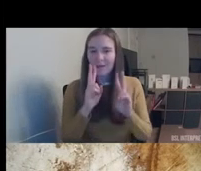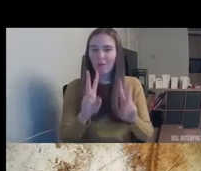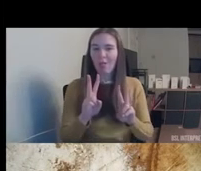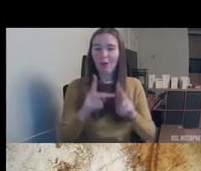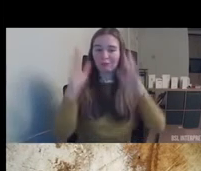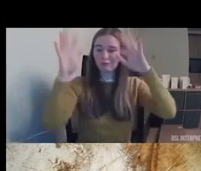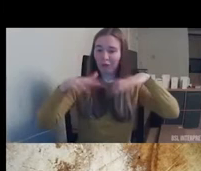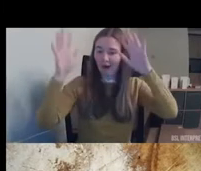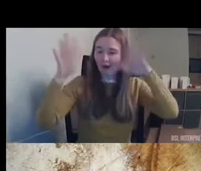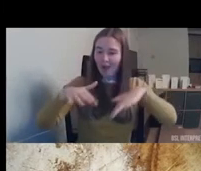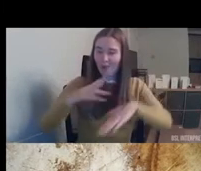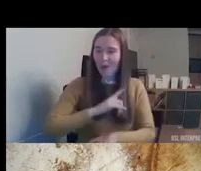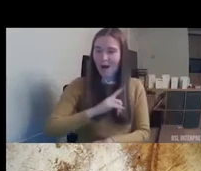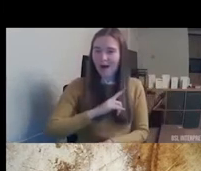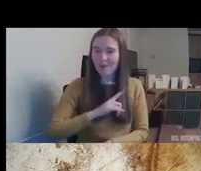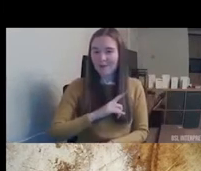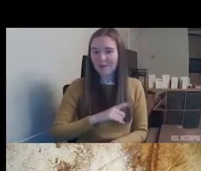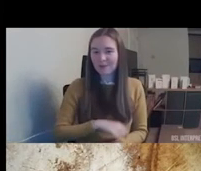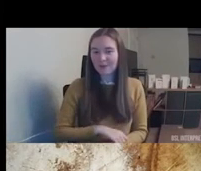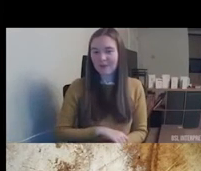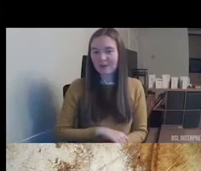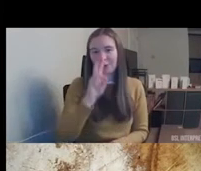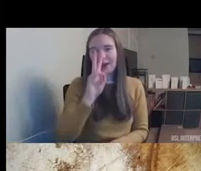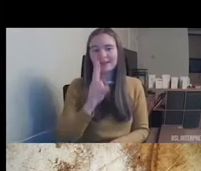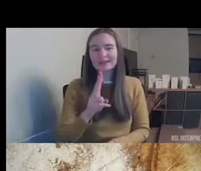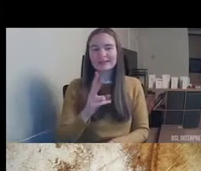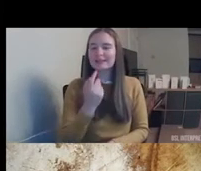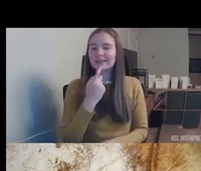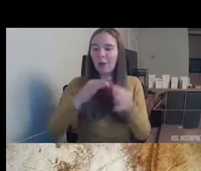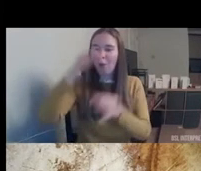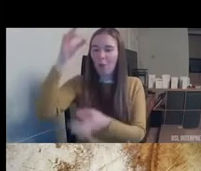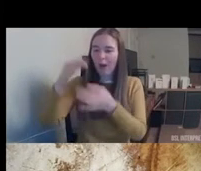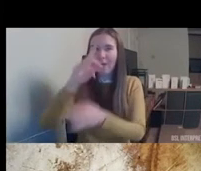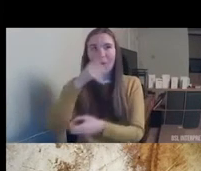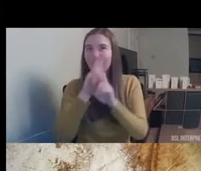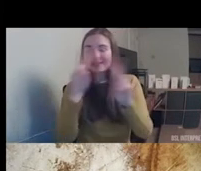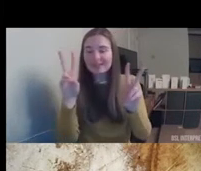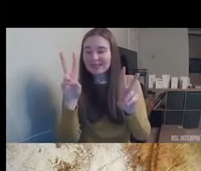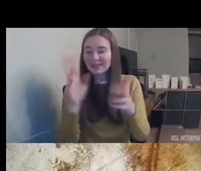really perceive the steel wire that's hanging the stones.